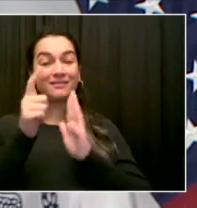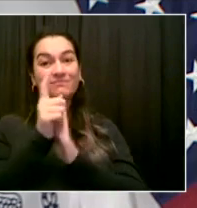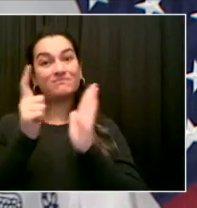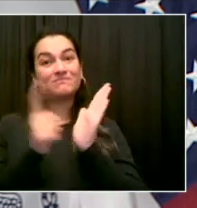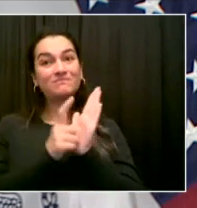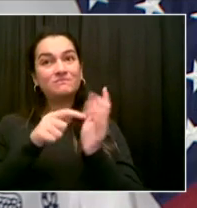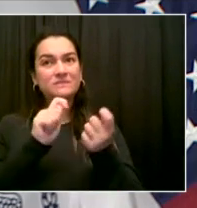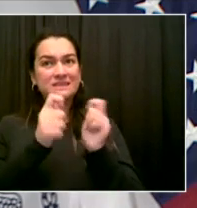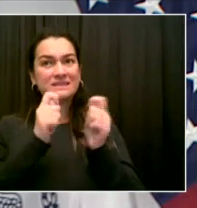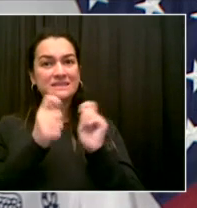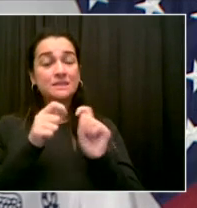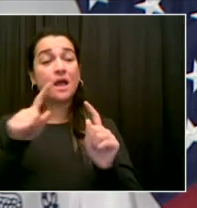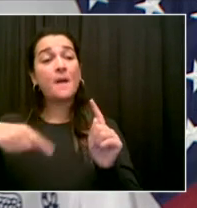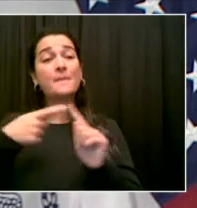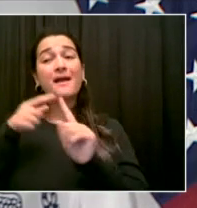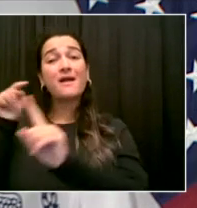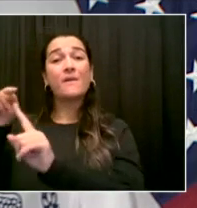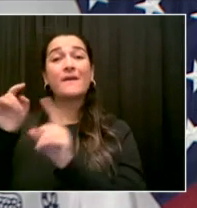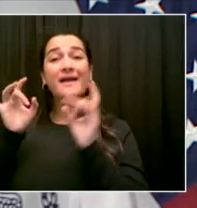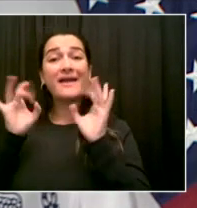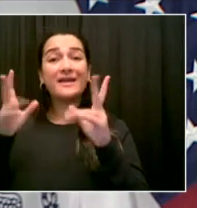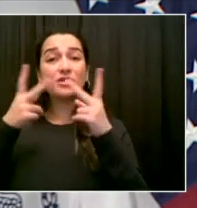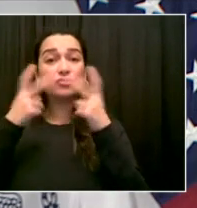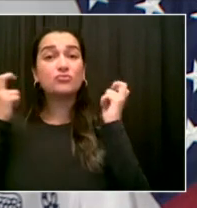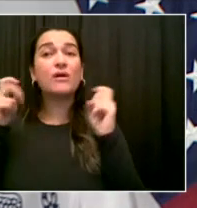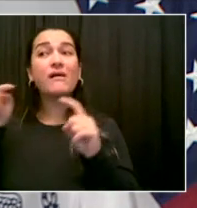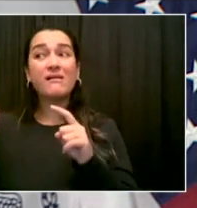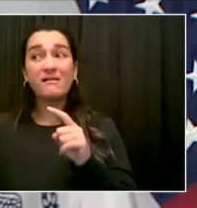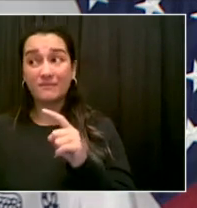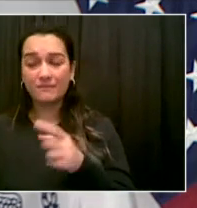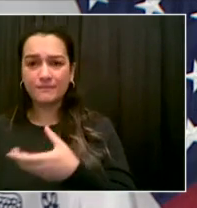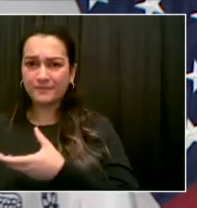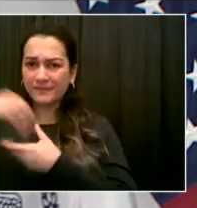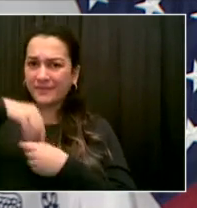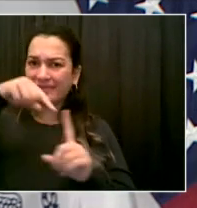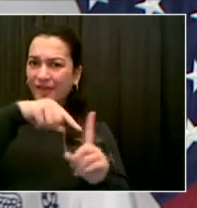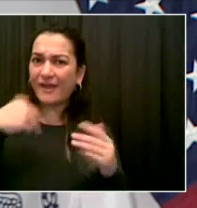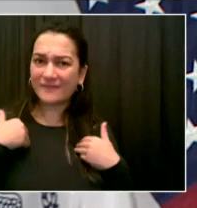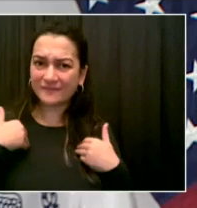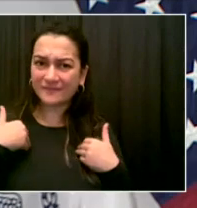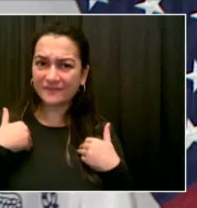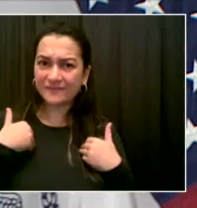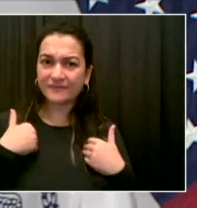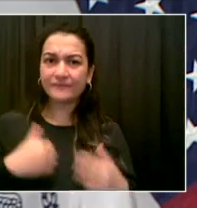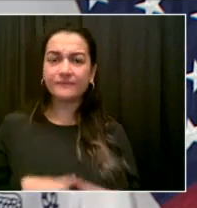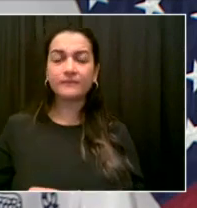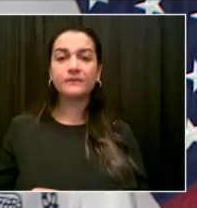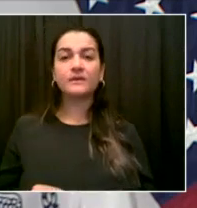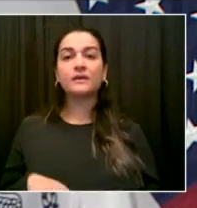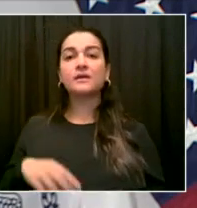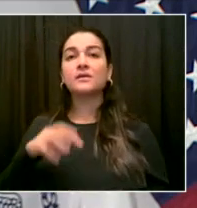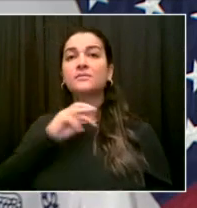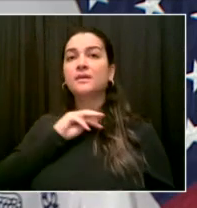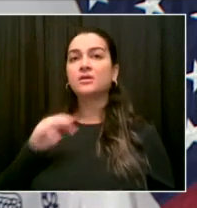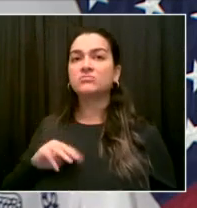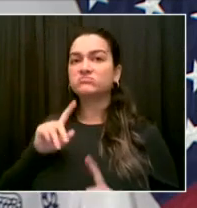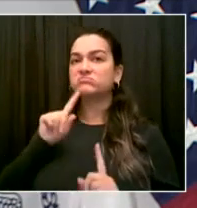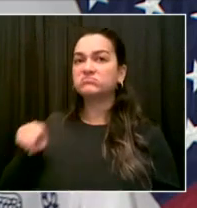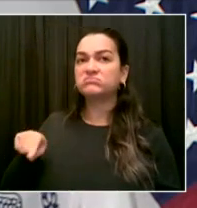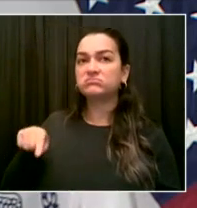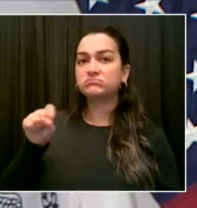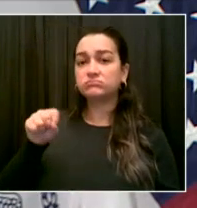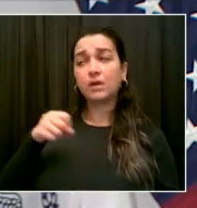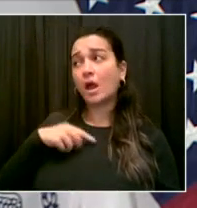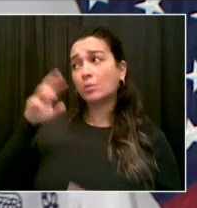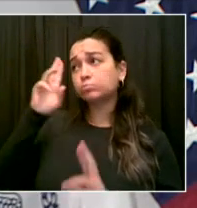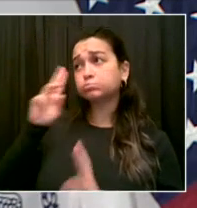judges using their discretion when they see a situation, obviously within the law, of course within the law, but when they see a situation where they think there's a